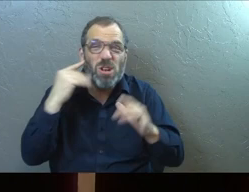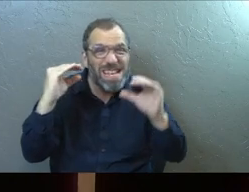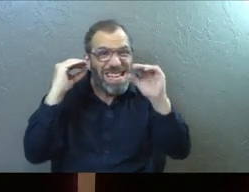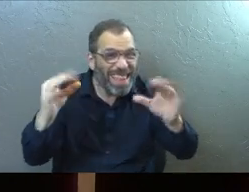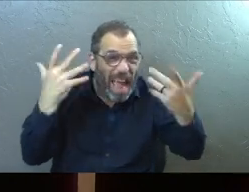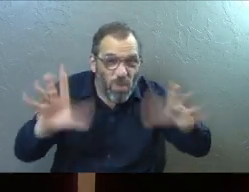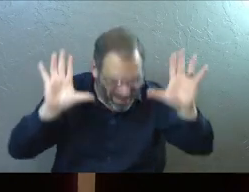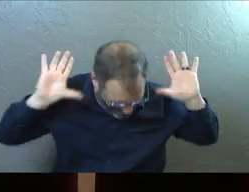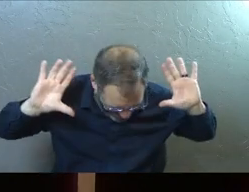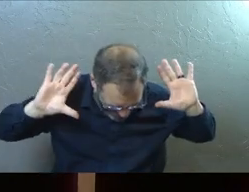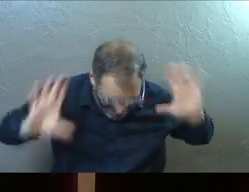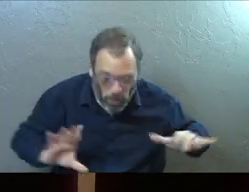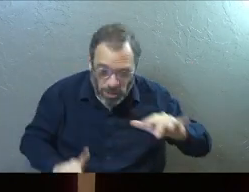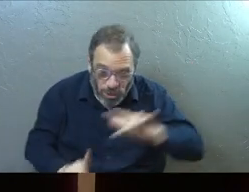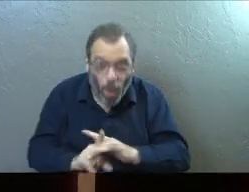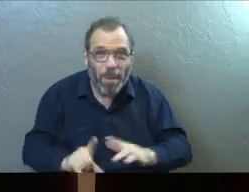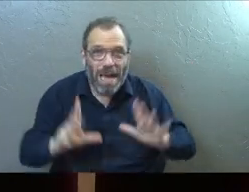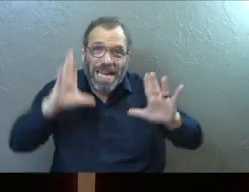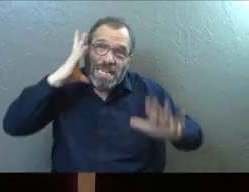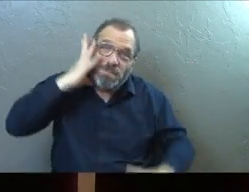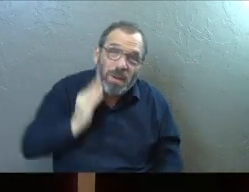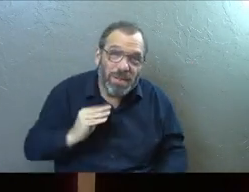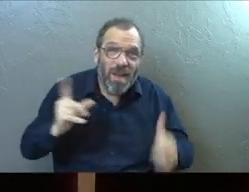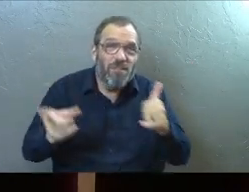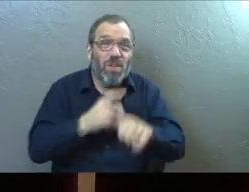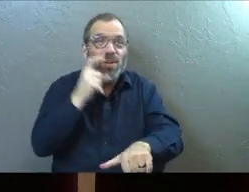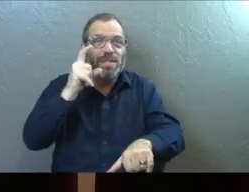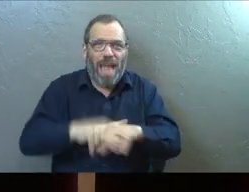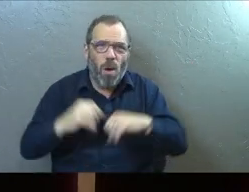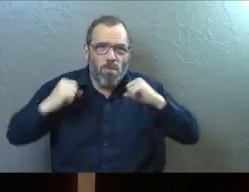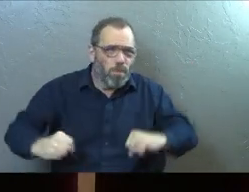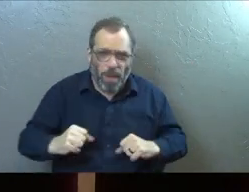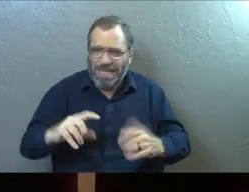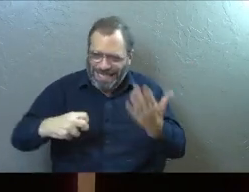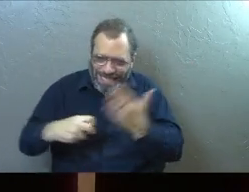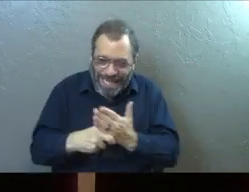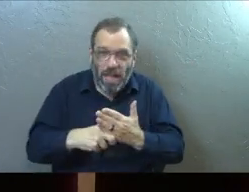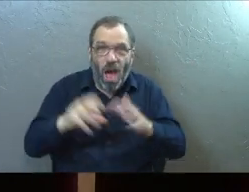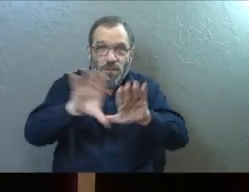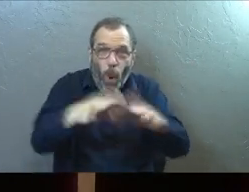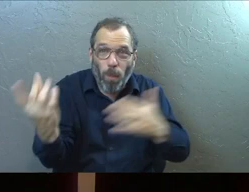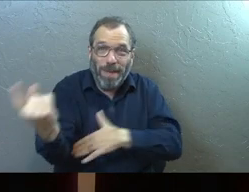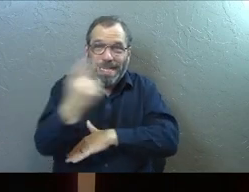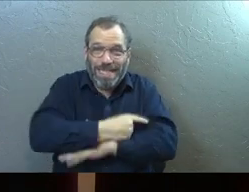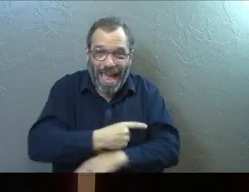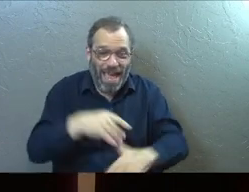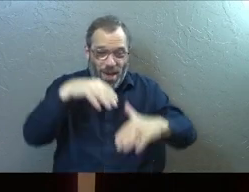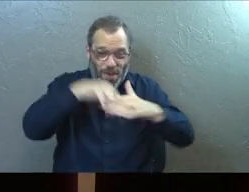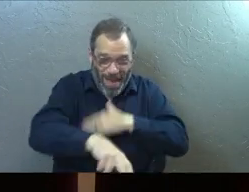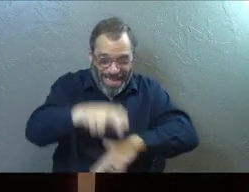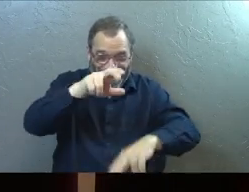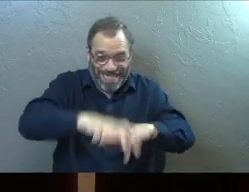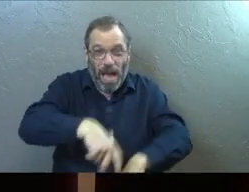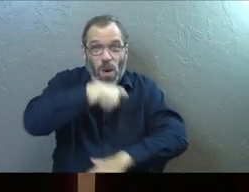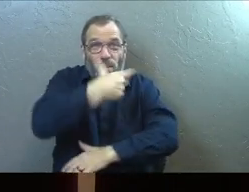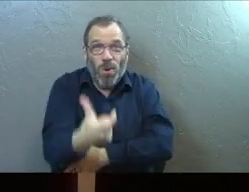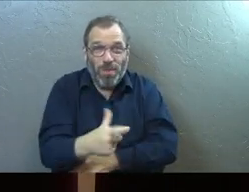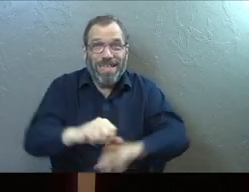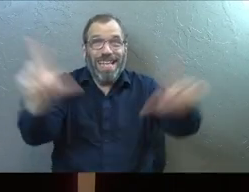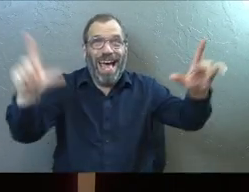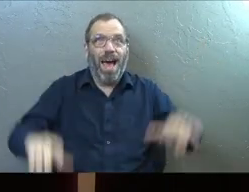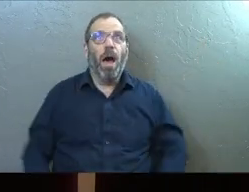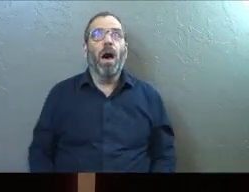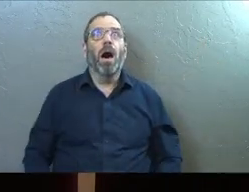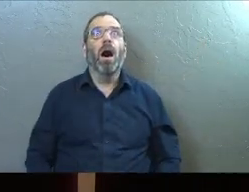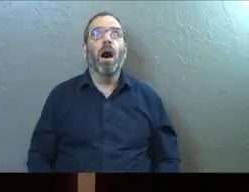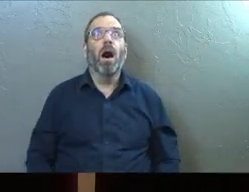thing about it. I just wanted to go in and experience it. I was pumped. I had tickets for opening day. Went and saw Avengers Endgame, and it changed my